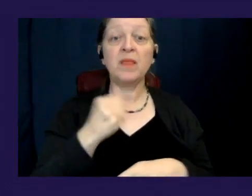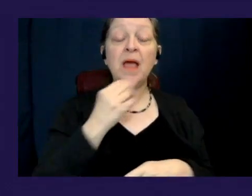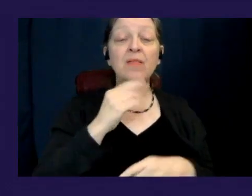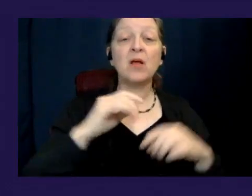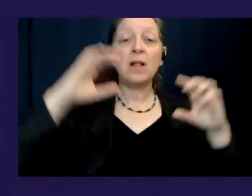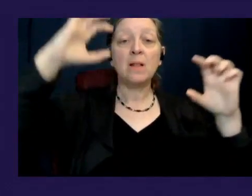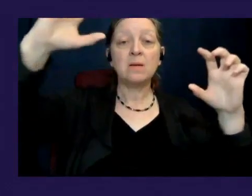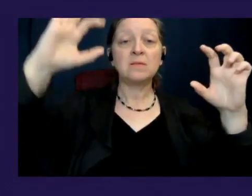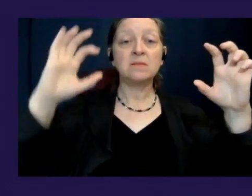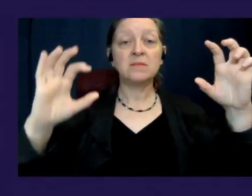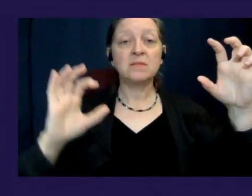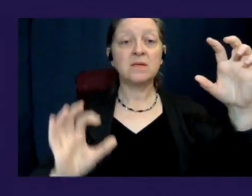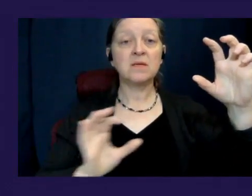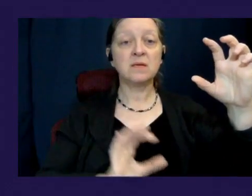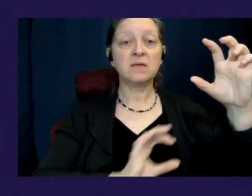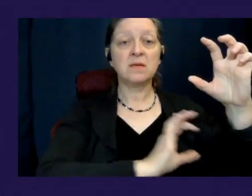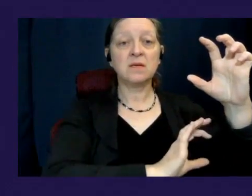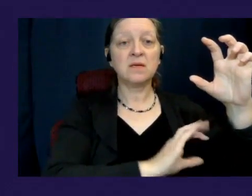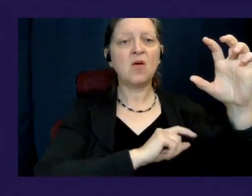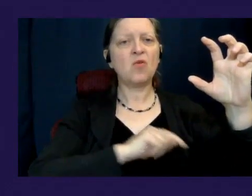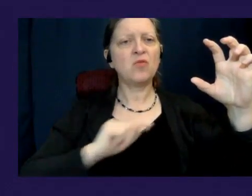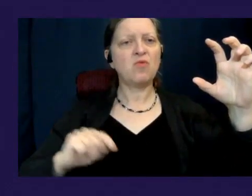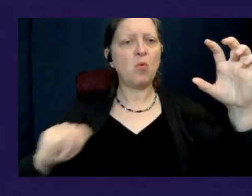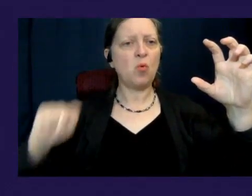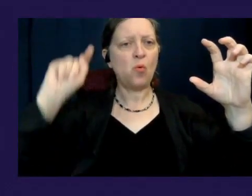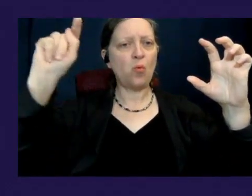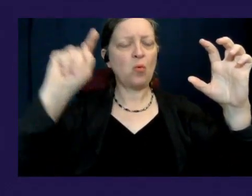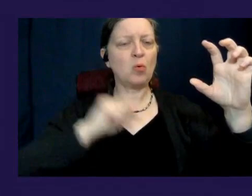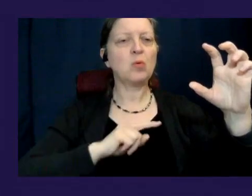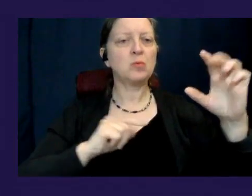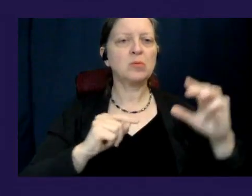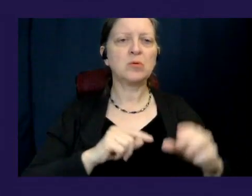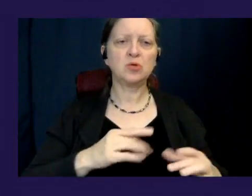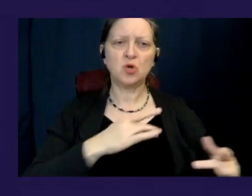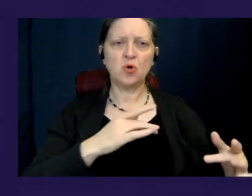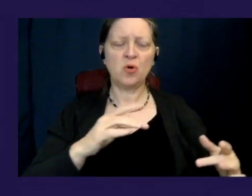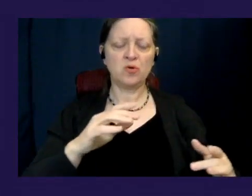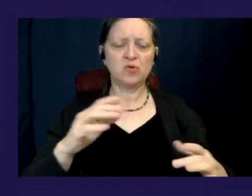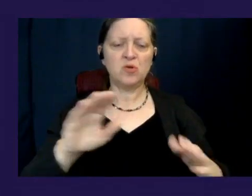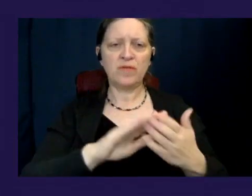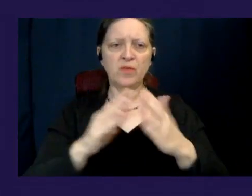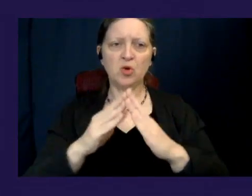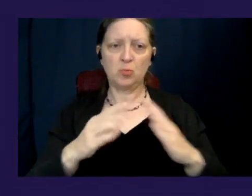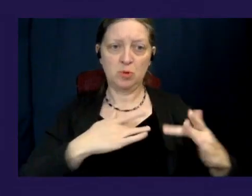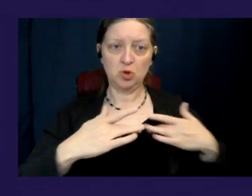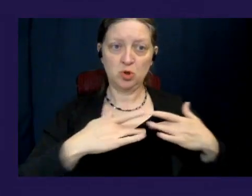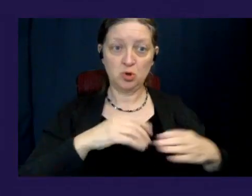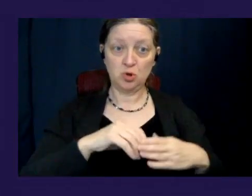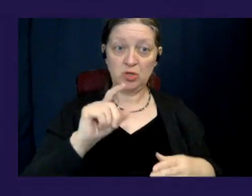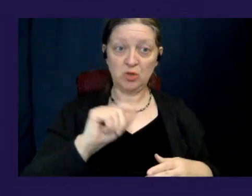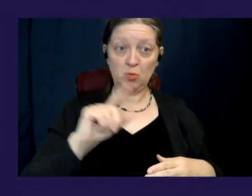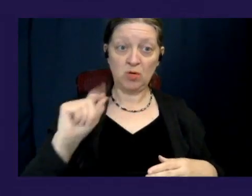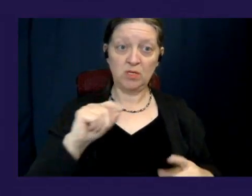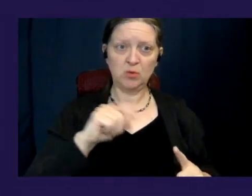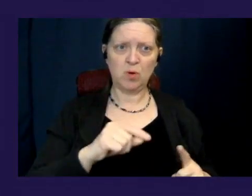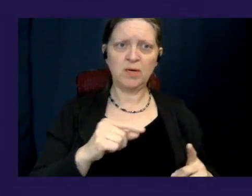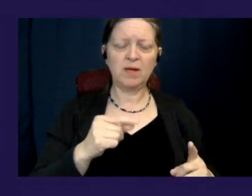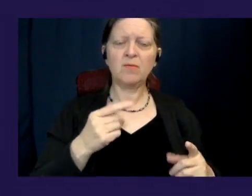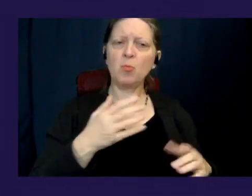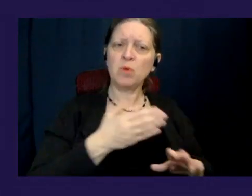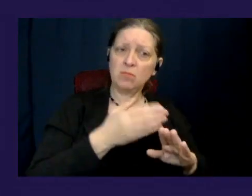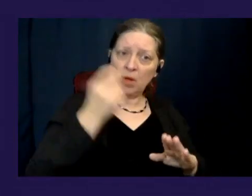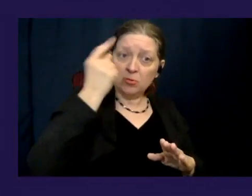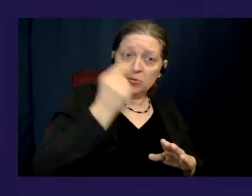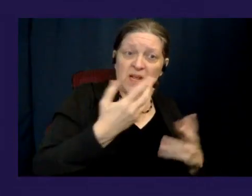are the communities that were concerned early in 2020. They were already worried about vaccines in general, but then when there